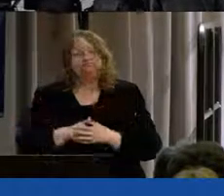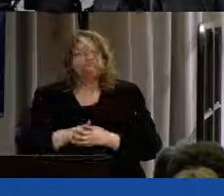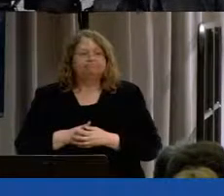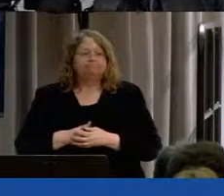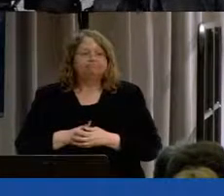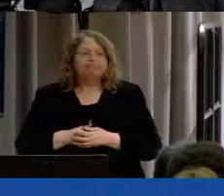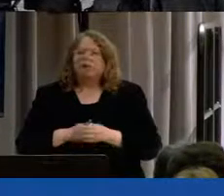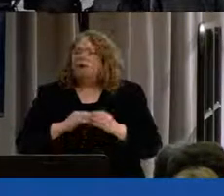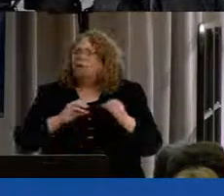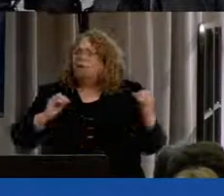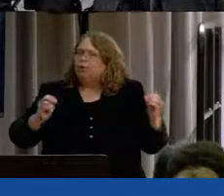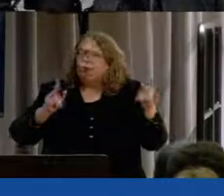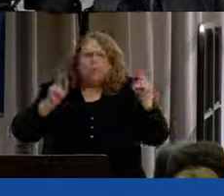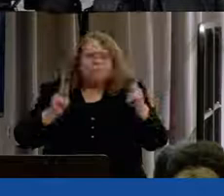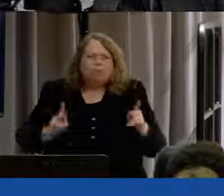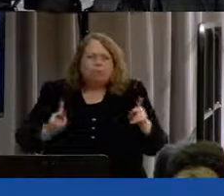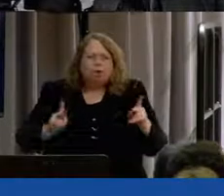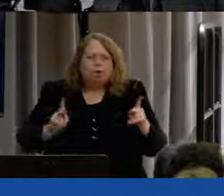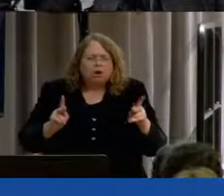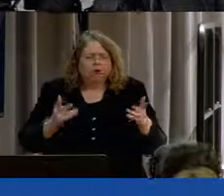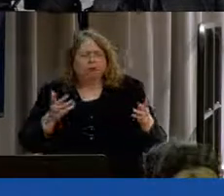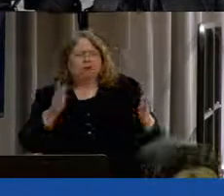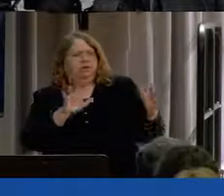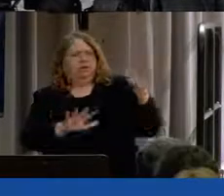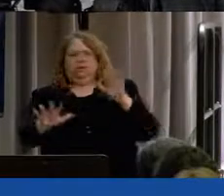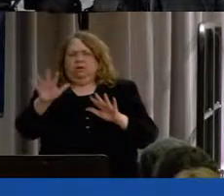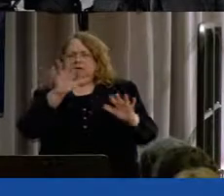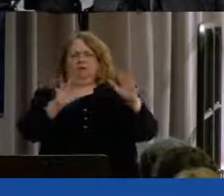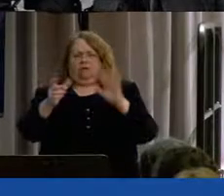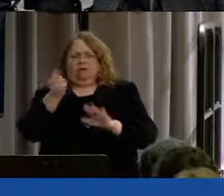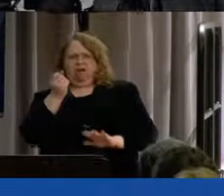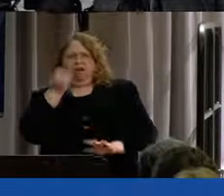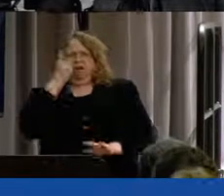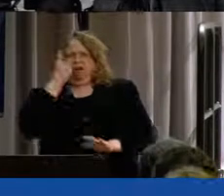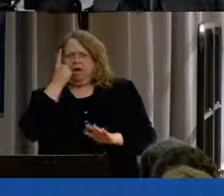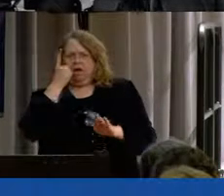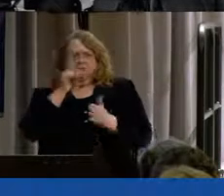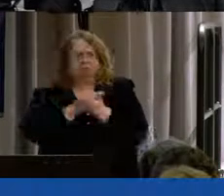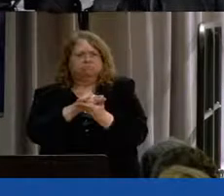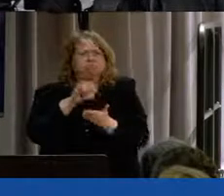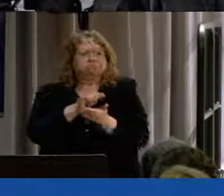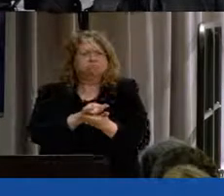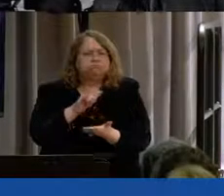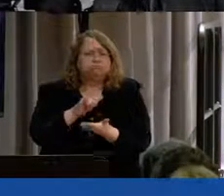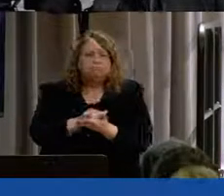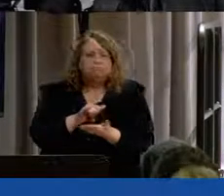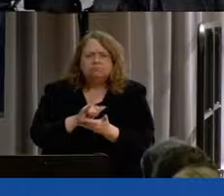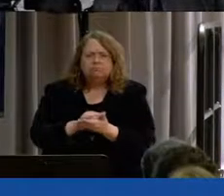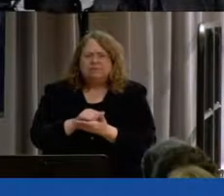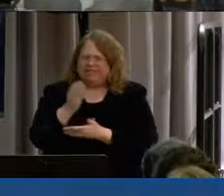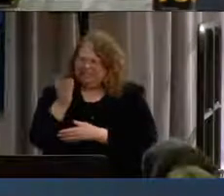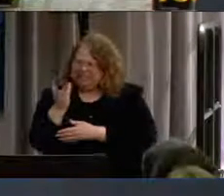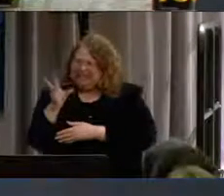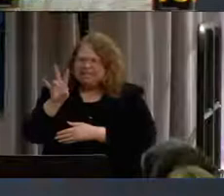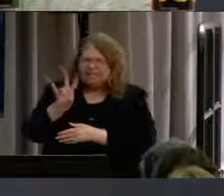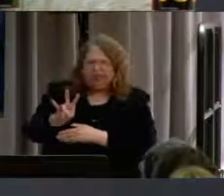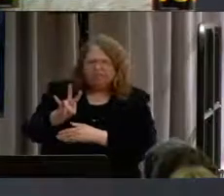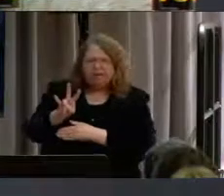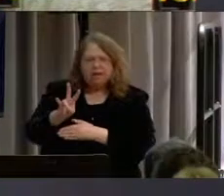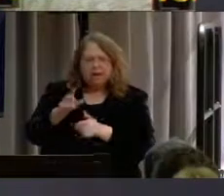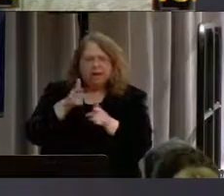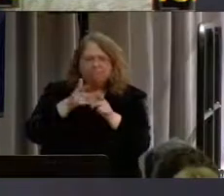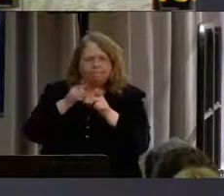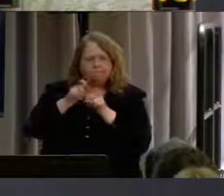No one was really able to make sense of that moment. 67 shots fired